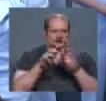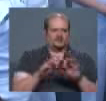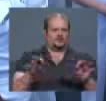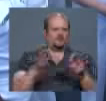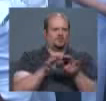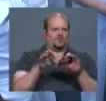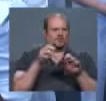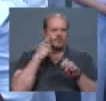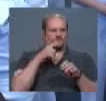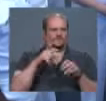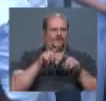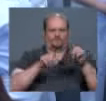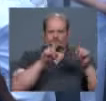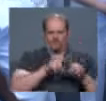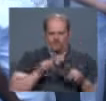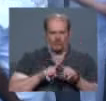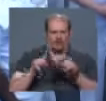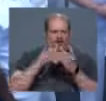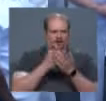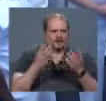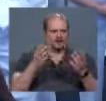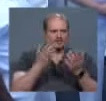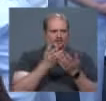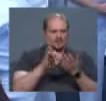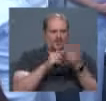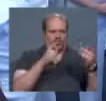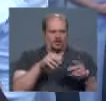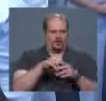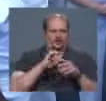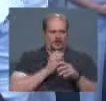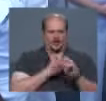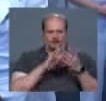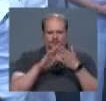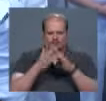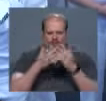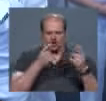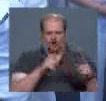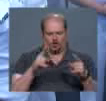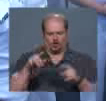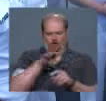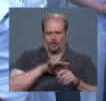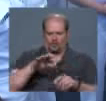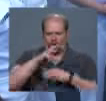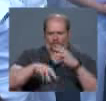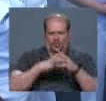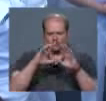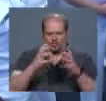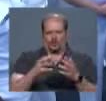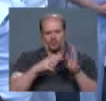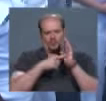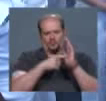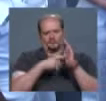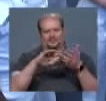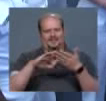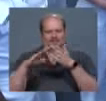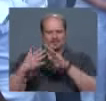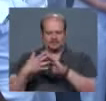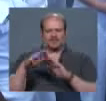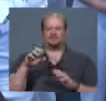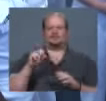importance and significance of a variety of things that occur in our city, or occur in this instance around the world, on behalf of the city.